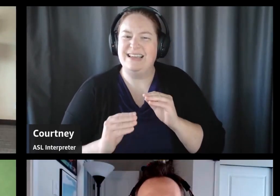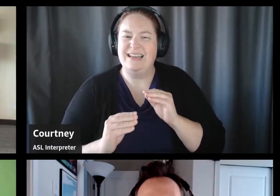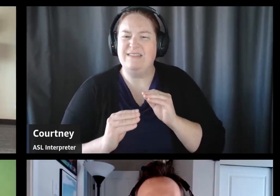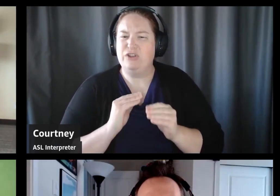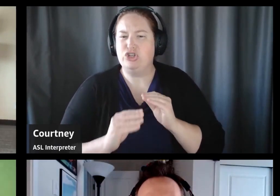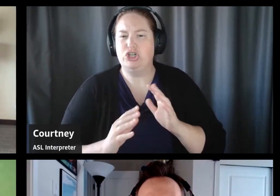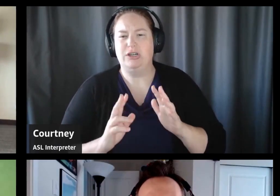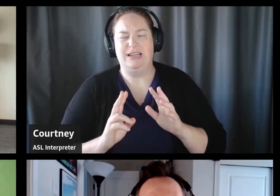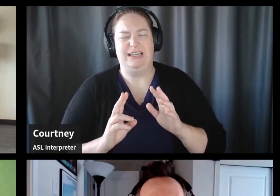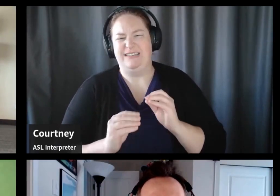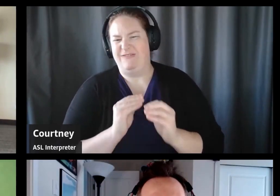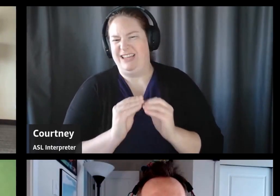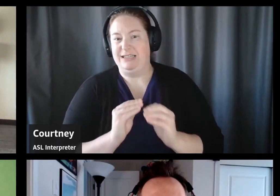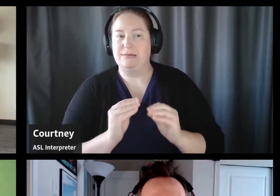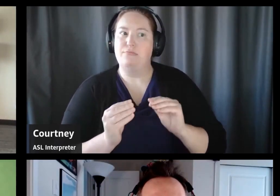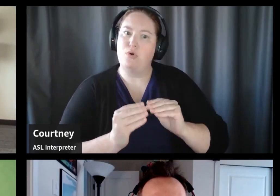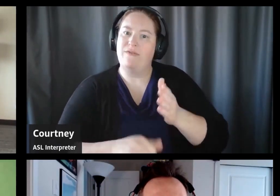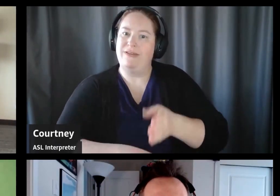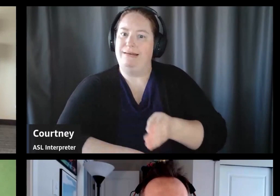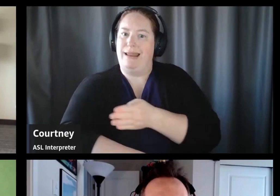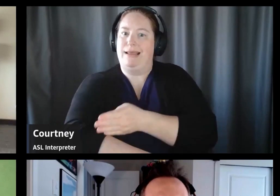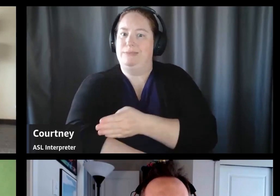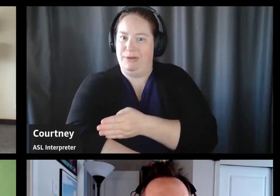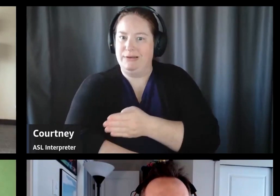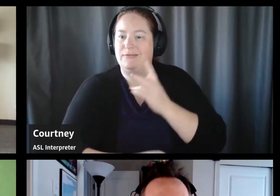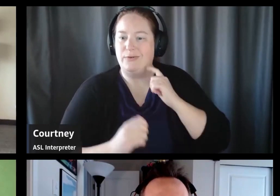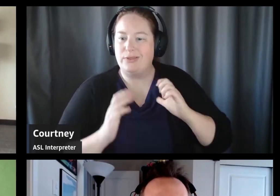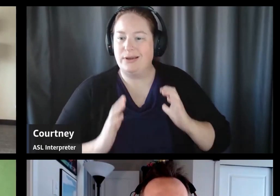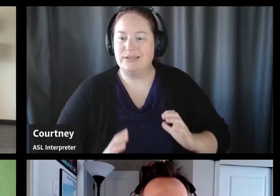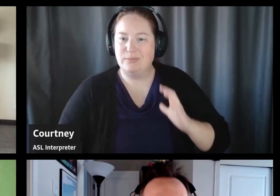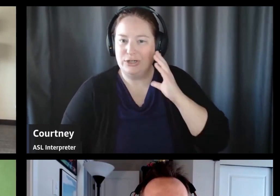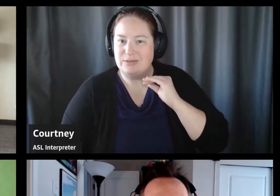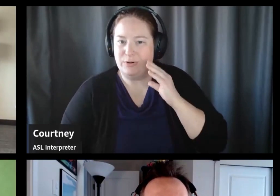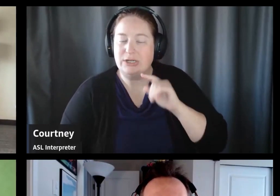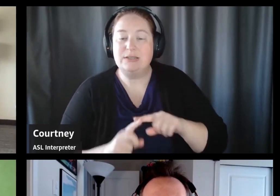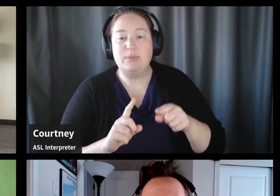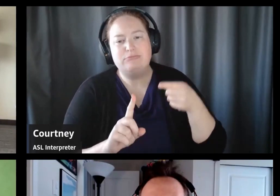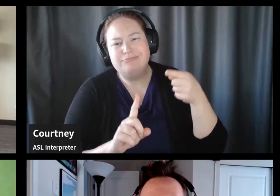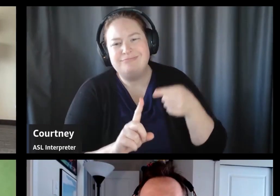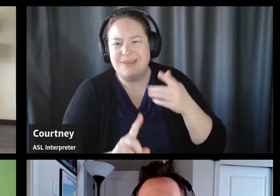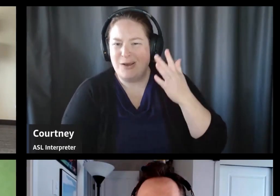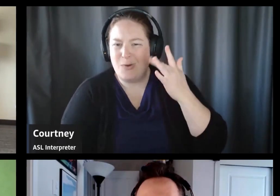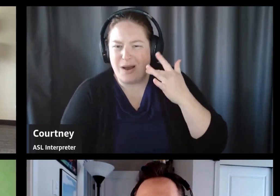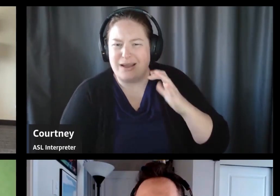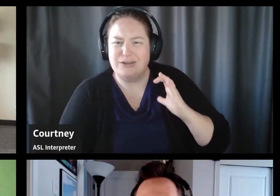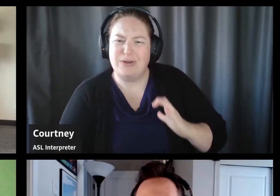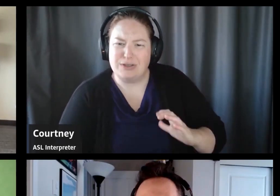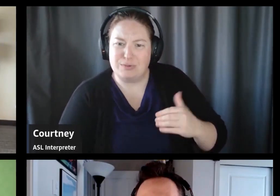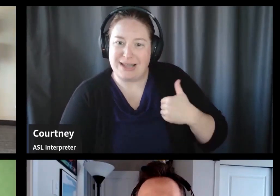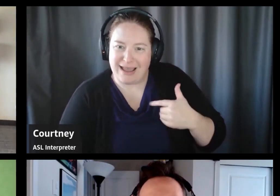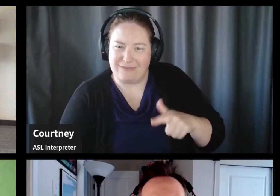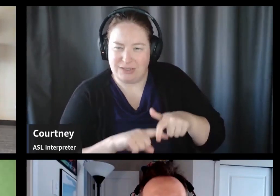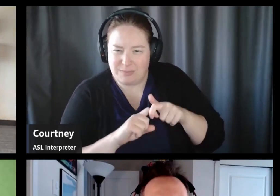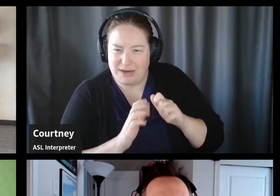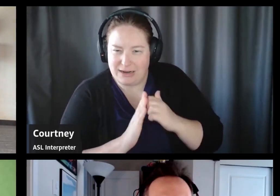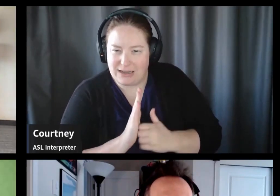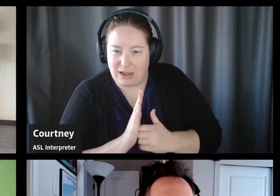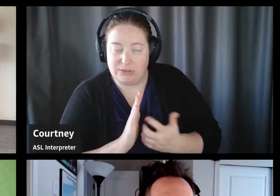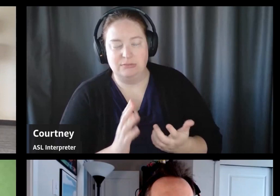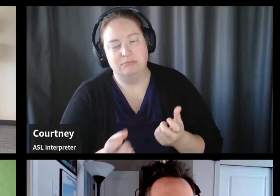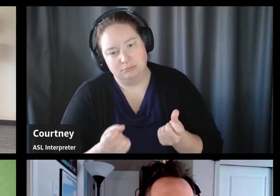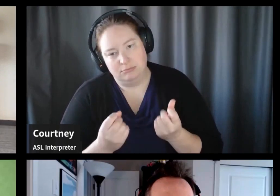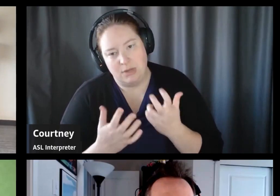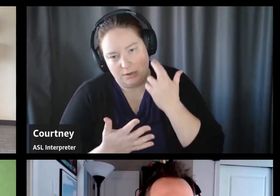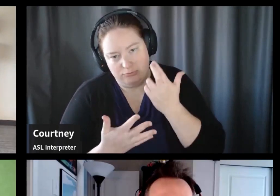into the customer experience. But the main question here is like, why do customers have suspended account, right? There are many reasons for